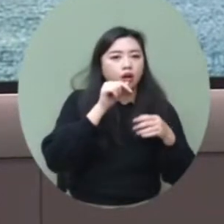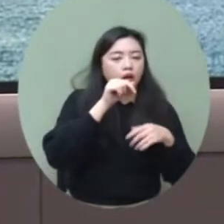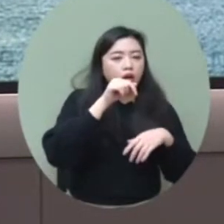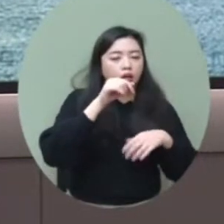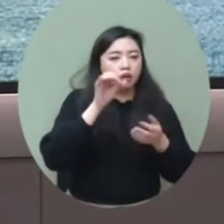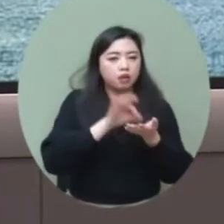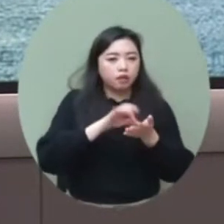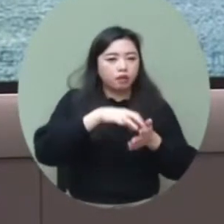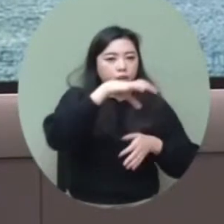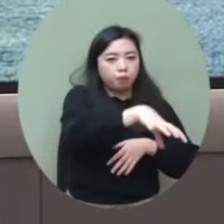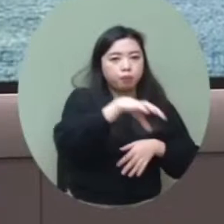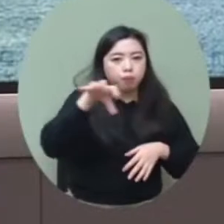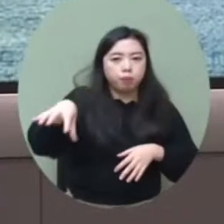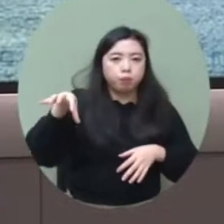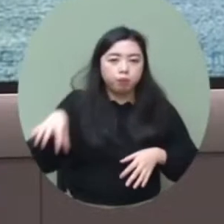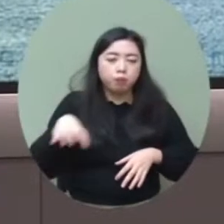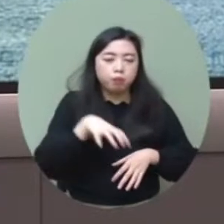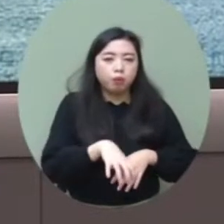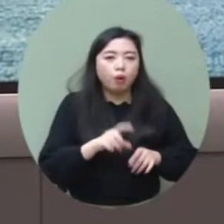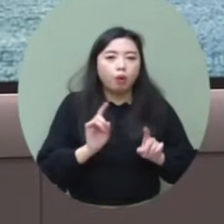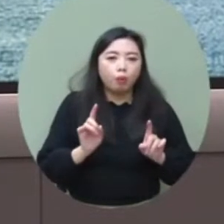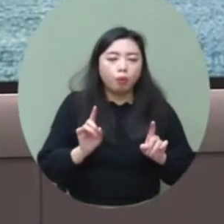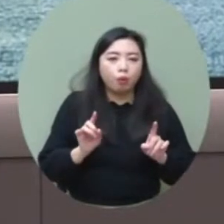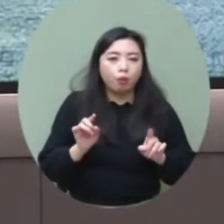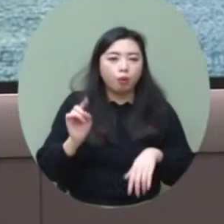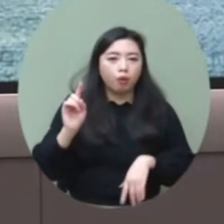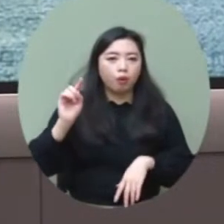are injured from traffic accidents.